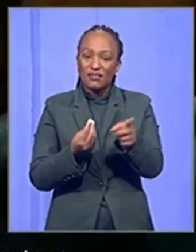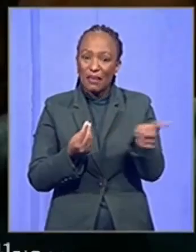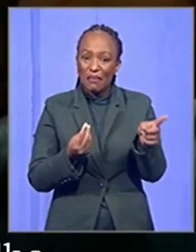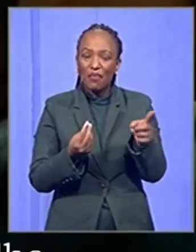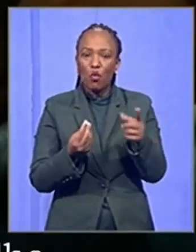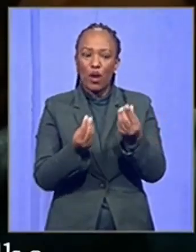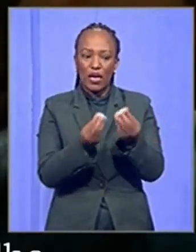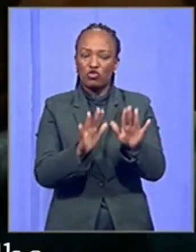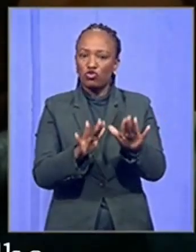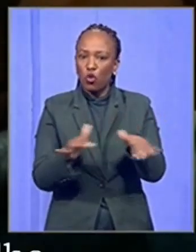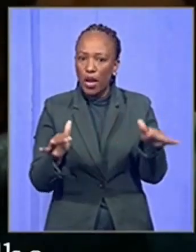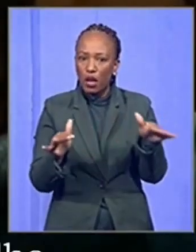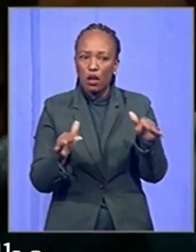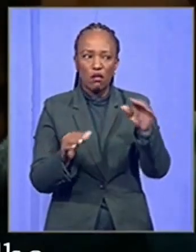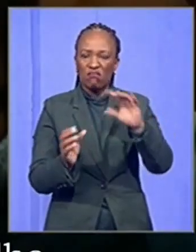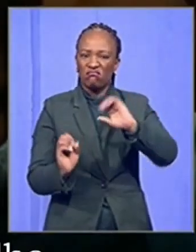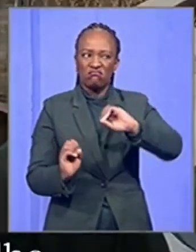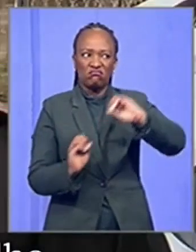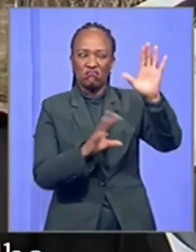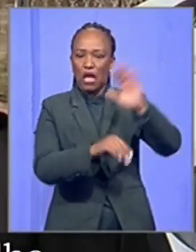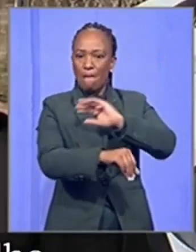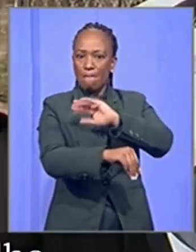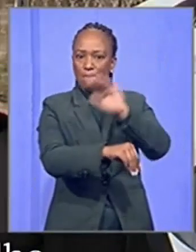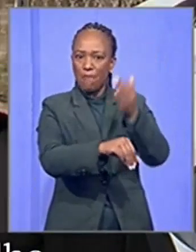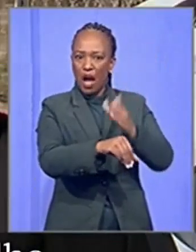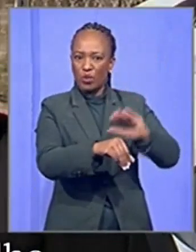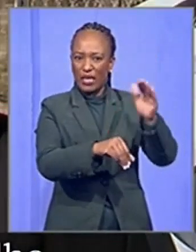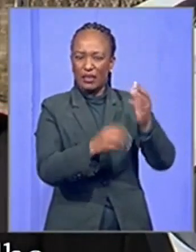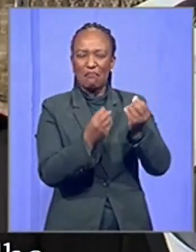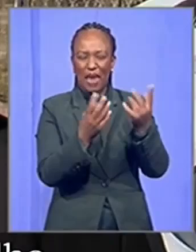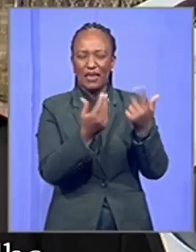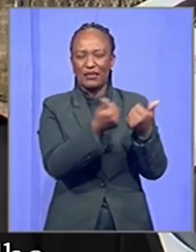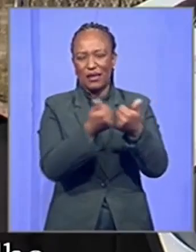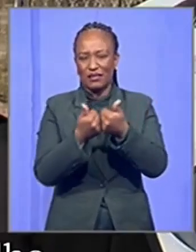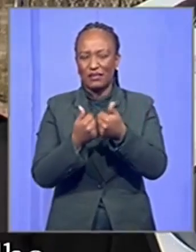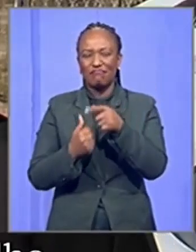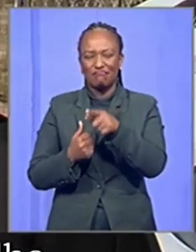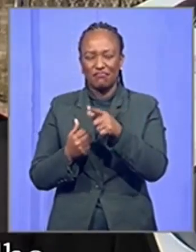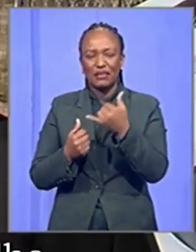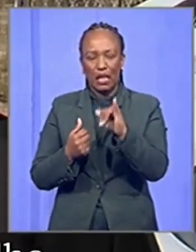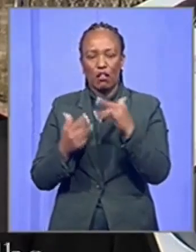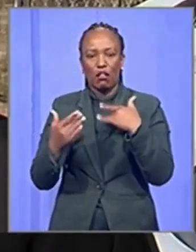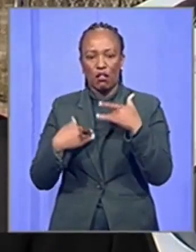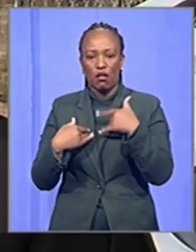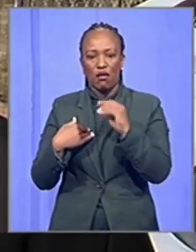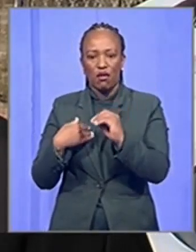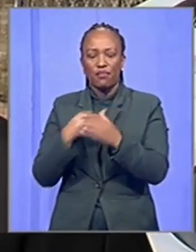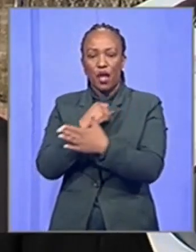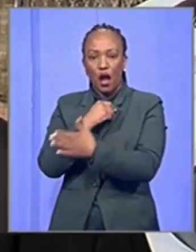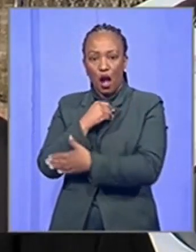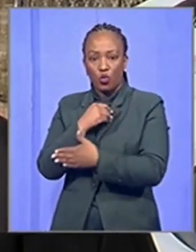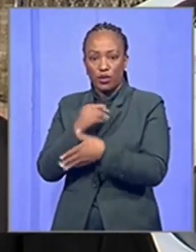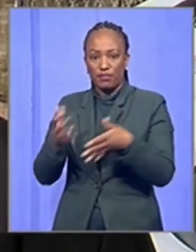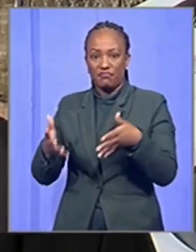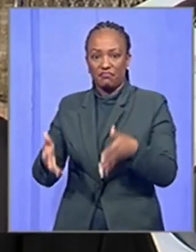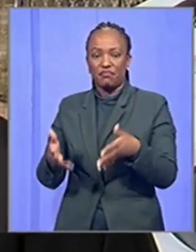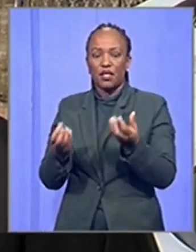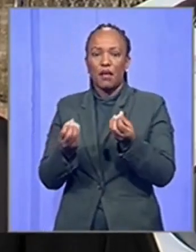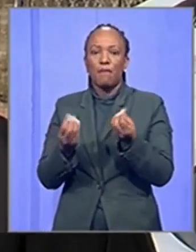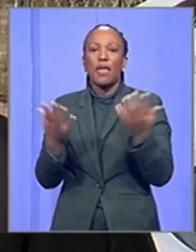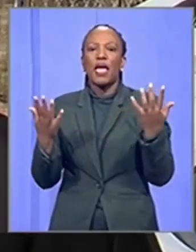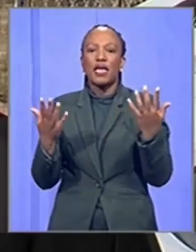dikgwetlho tseo di lebaneng bašwa gompieno. Mathata mangata, especially naheng ena ya rona ke hore bana ba bangata ba tswa